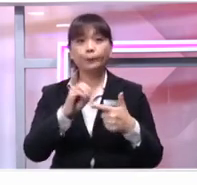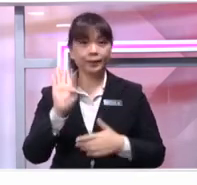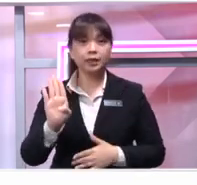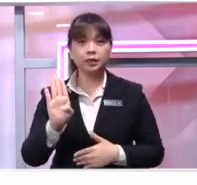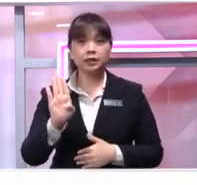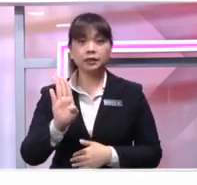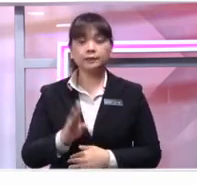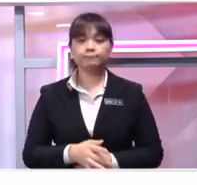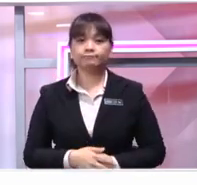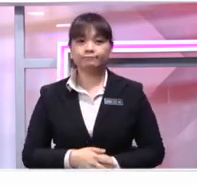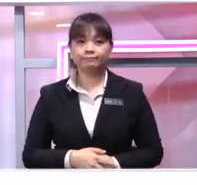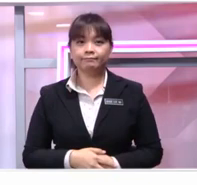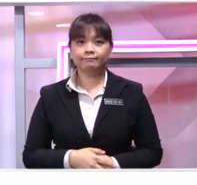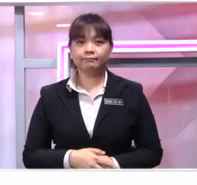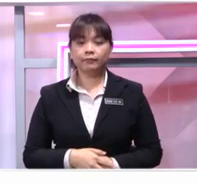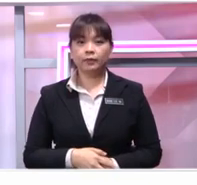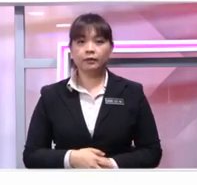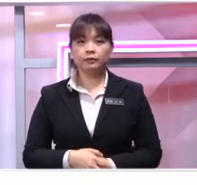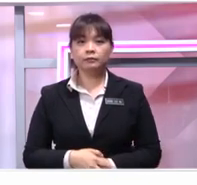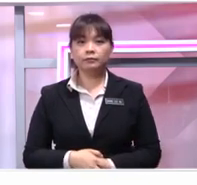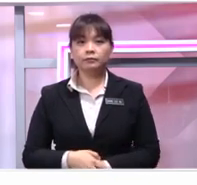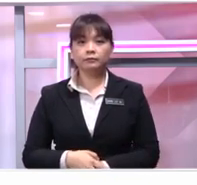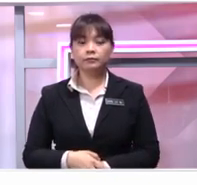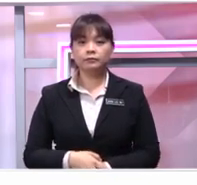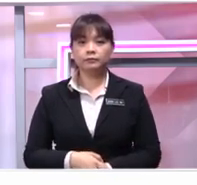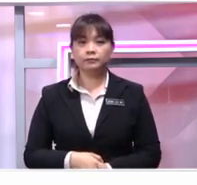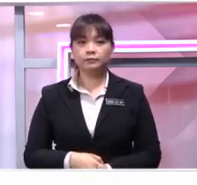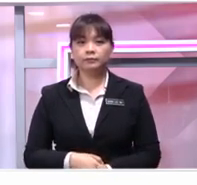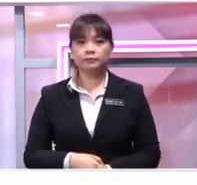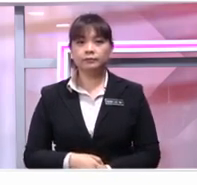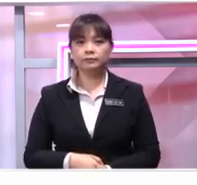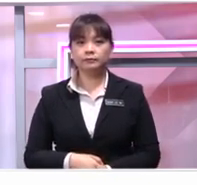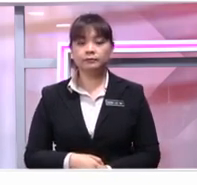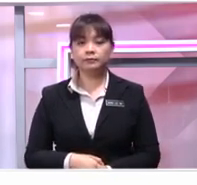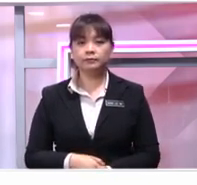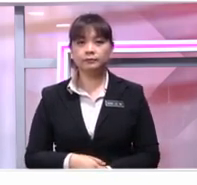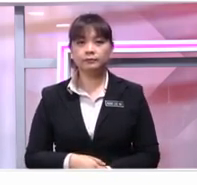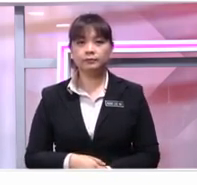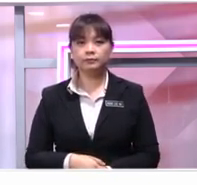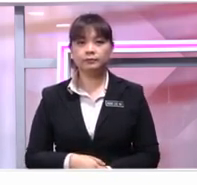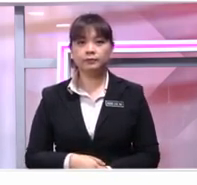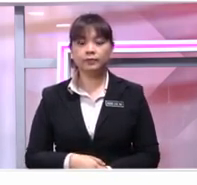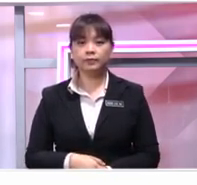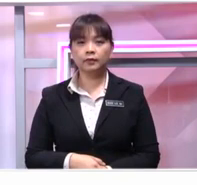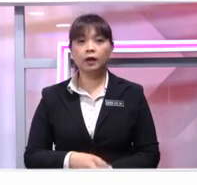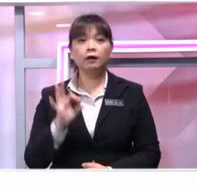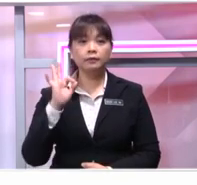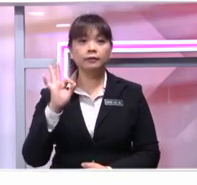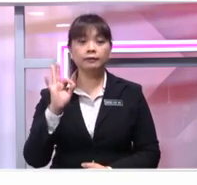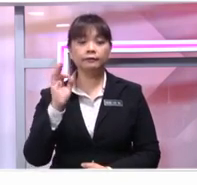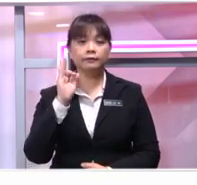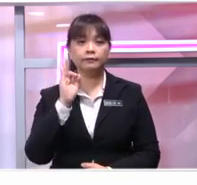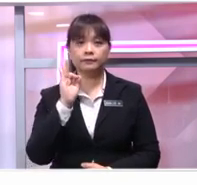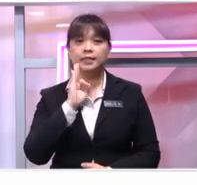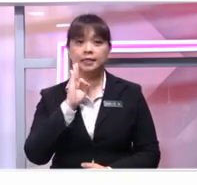read? Yeah, so we have to understand the context of the word. Yes, the context of the word. Okay, Fazrina, what is the answer?